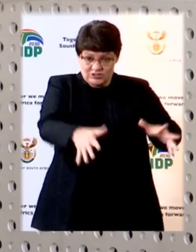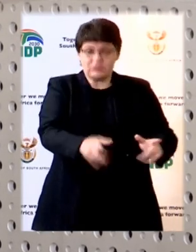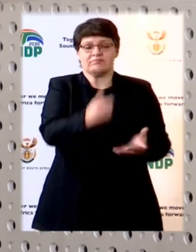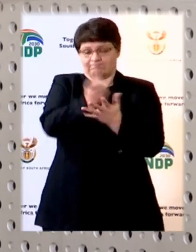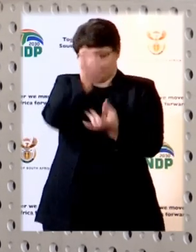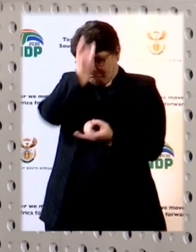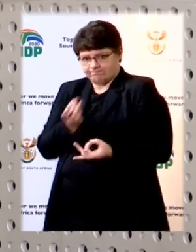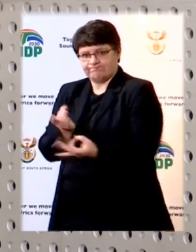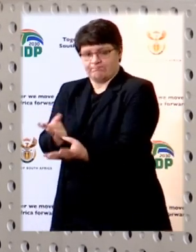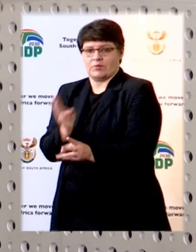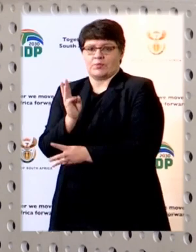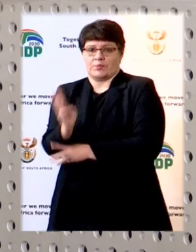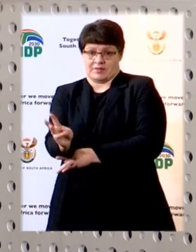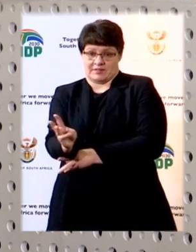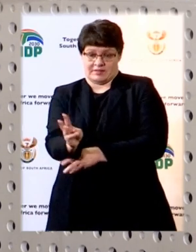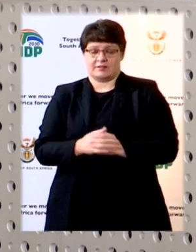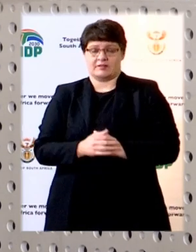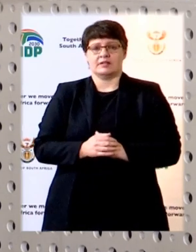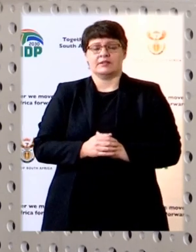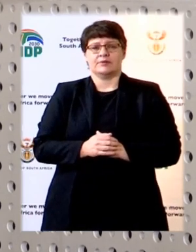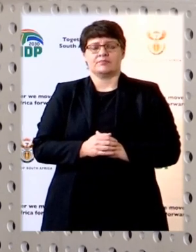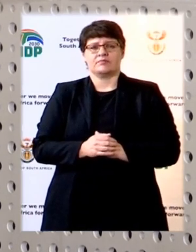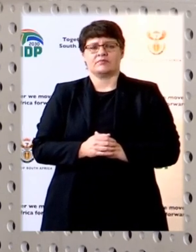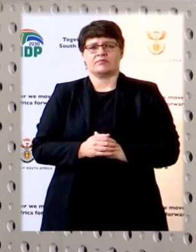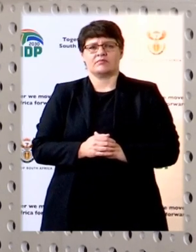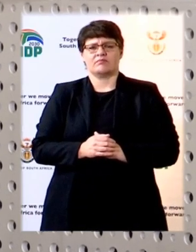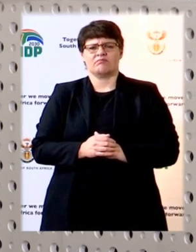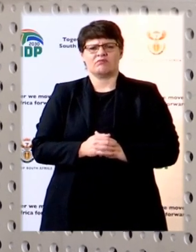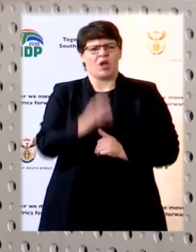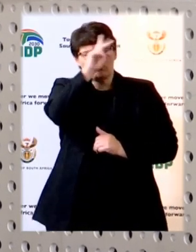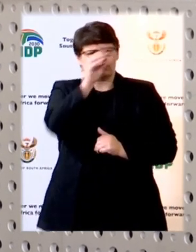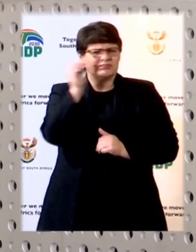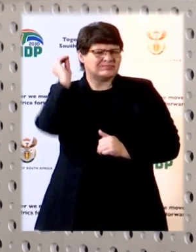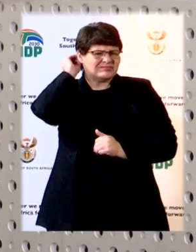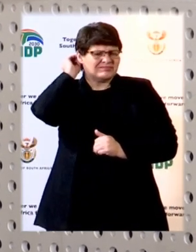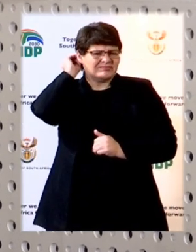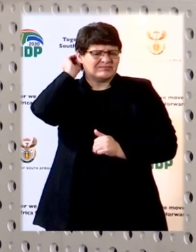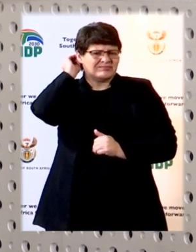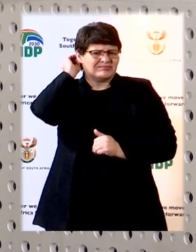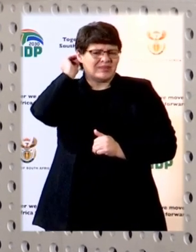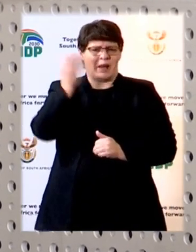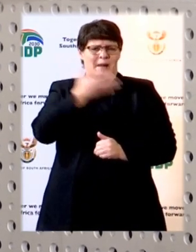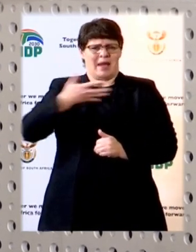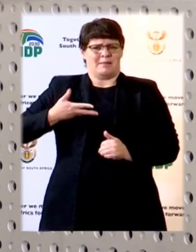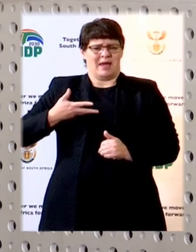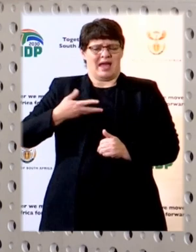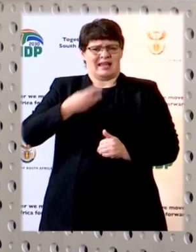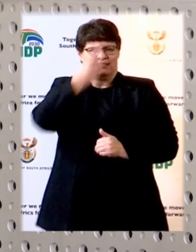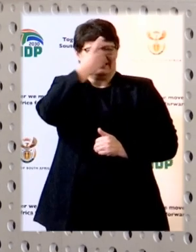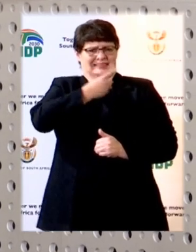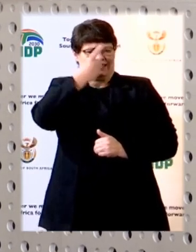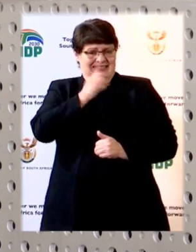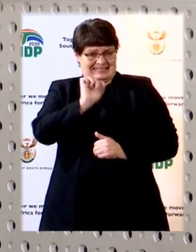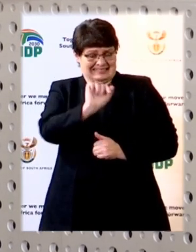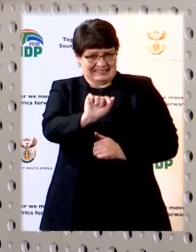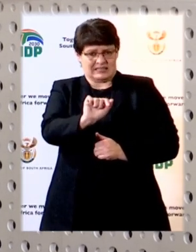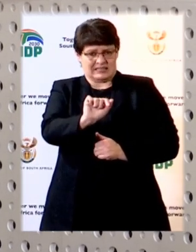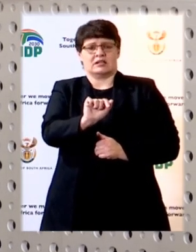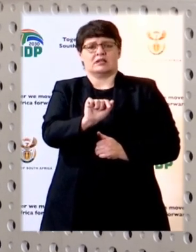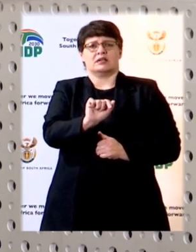communication will be done. You'd note that last week when Minister Dlamini Zuma and Minister Patel issued